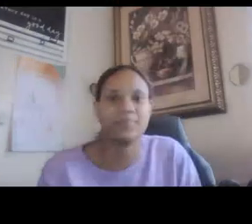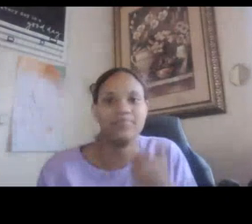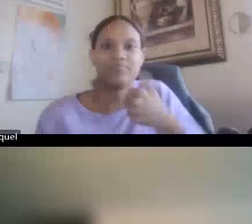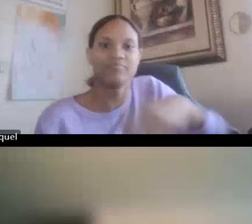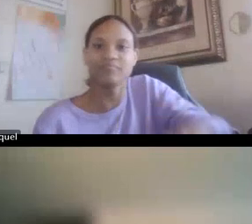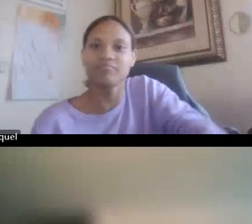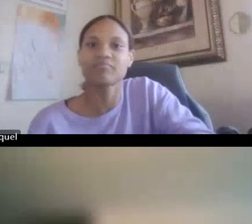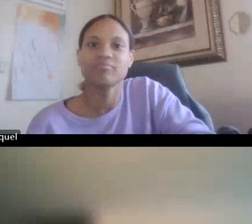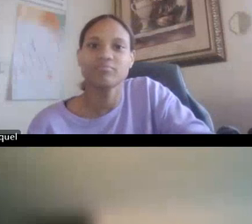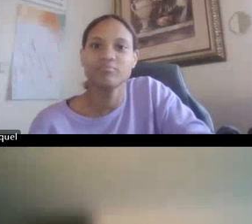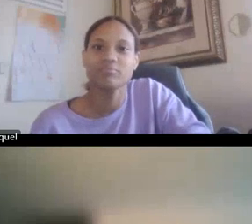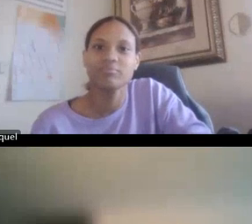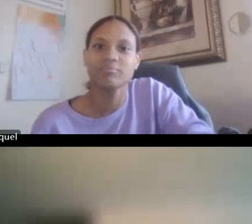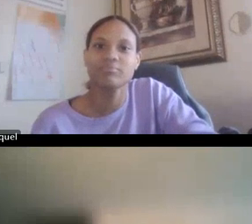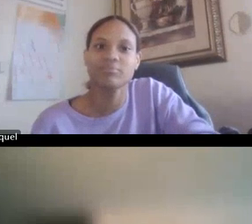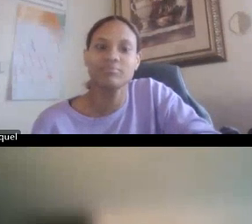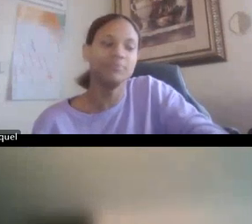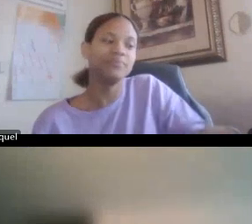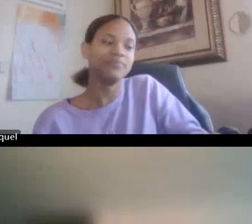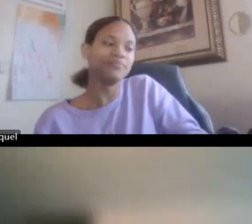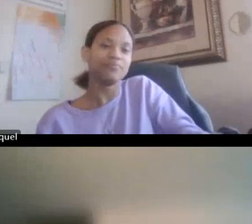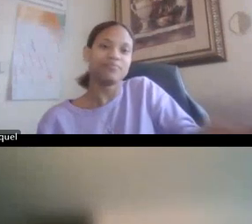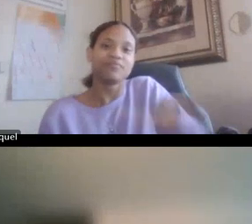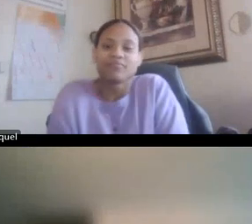Okay, thank you for clarifying that. Sure.